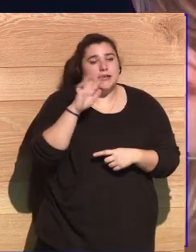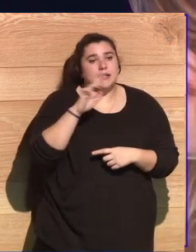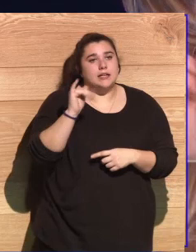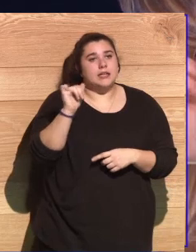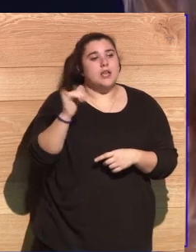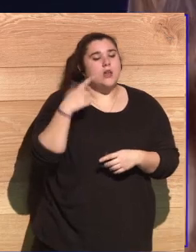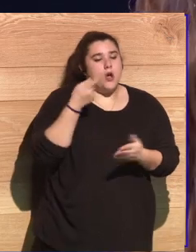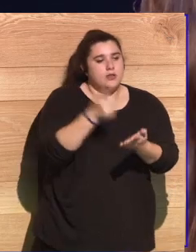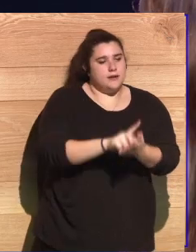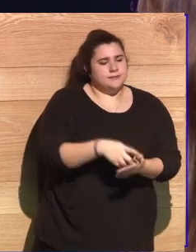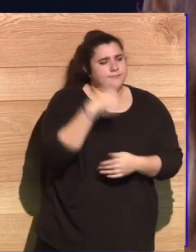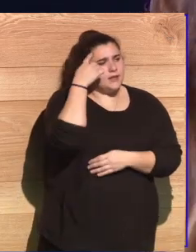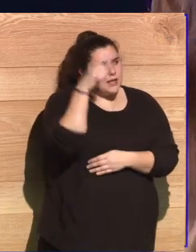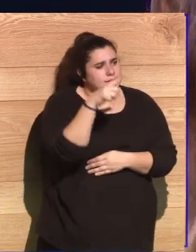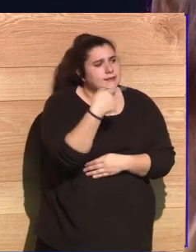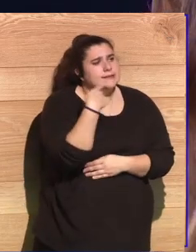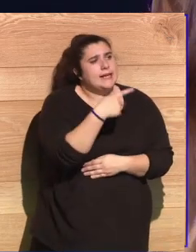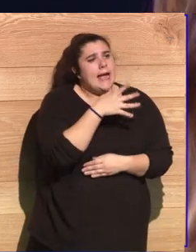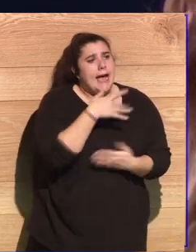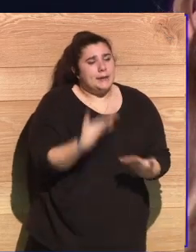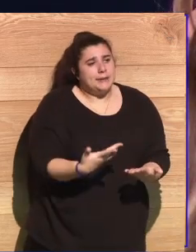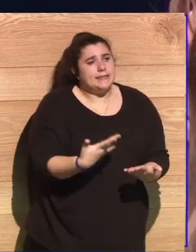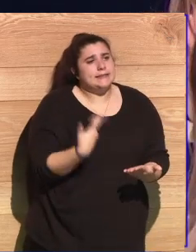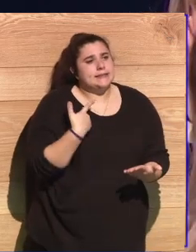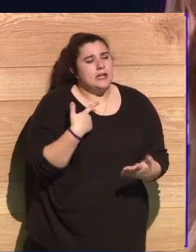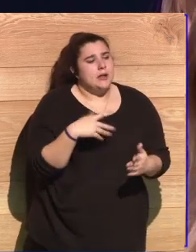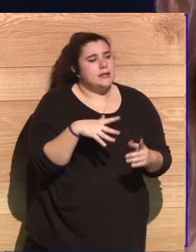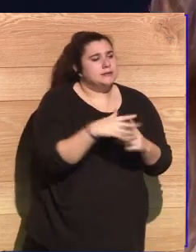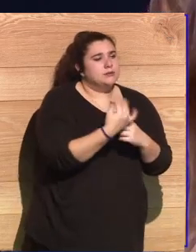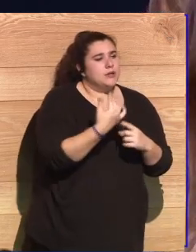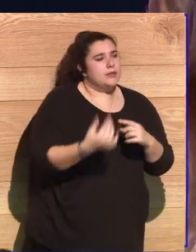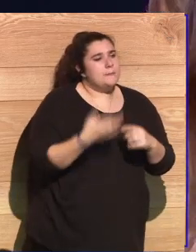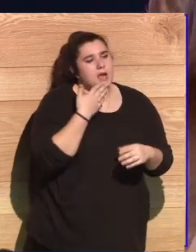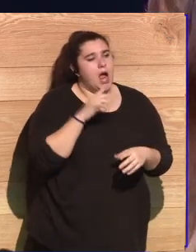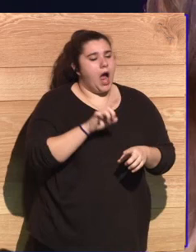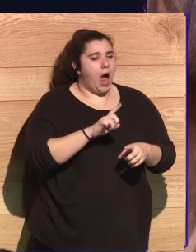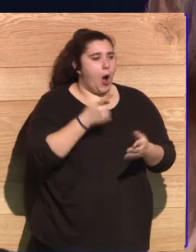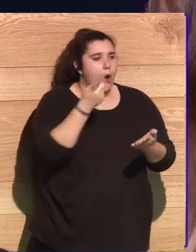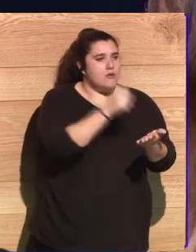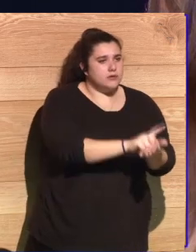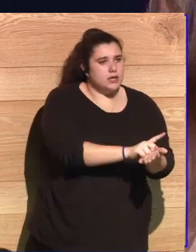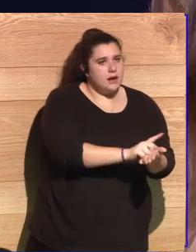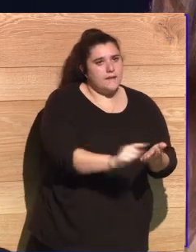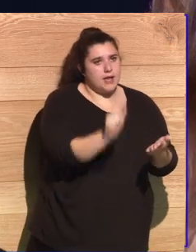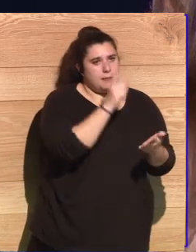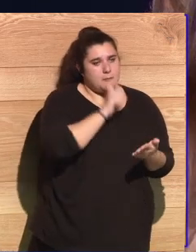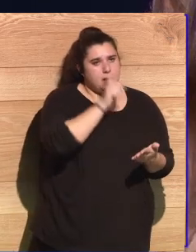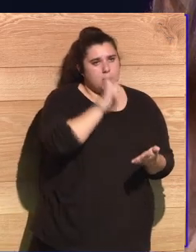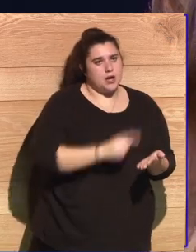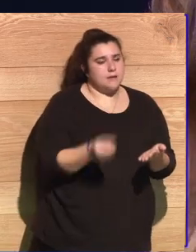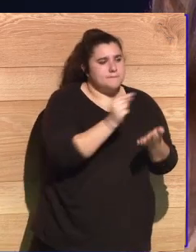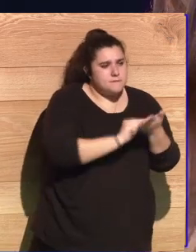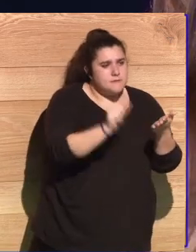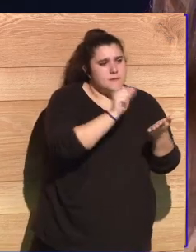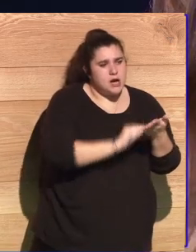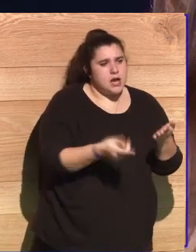Peter, maybe now is the time to give your memoir a try again, and it'll give you something to take your mind off your